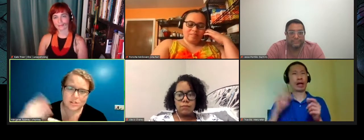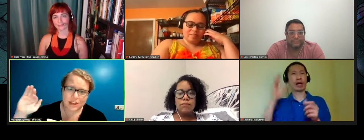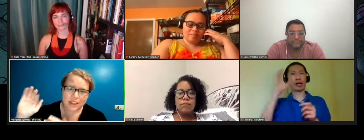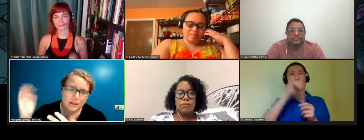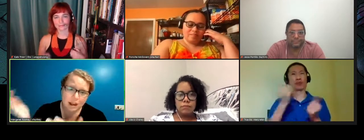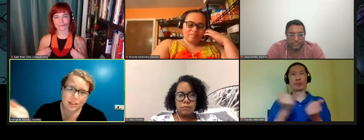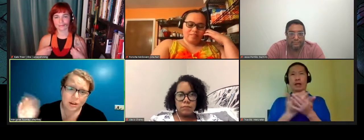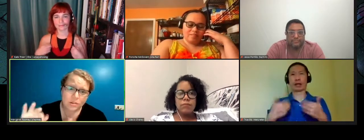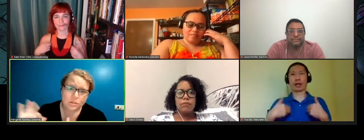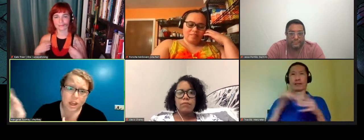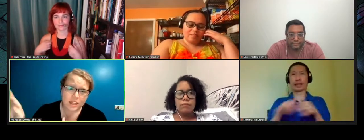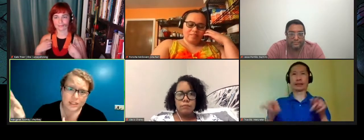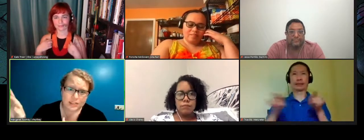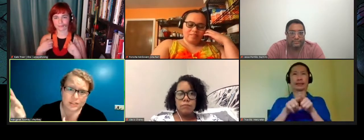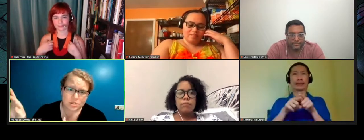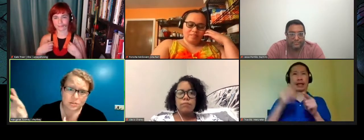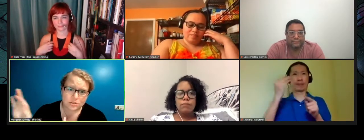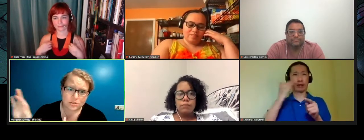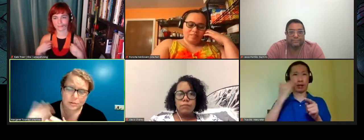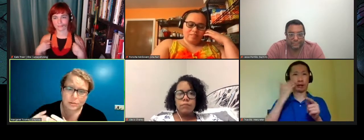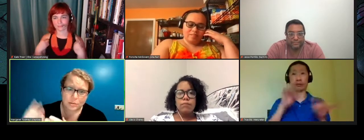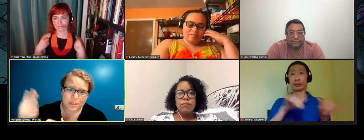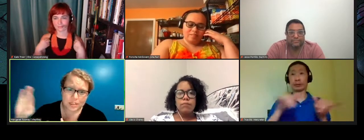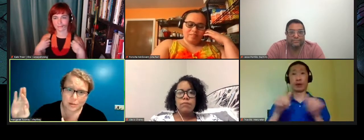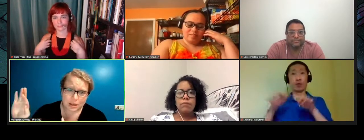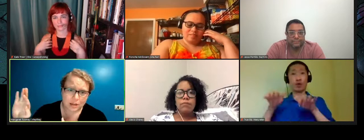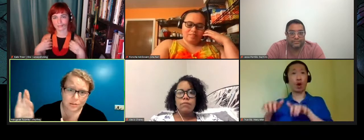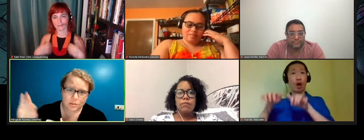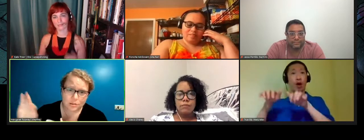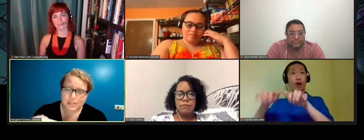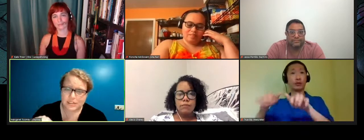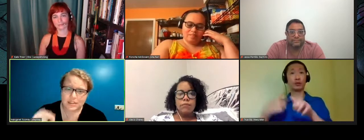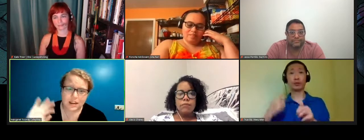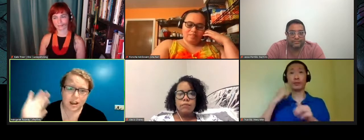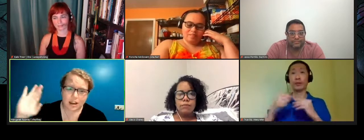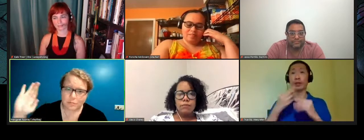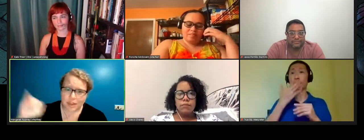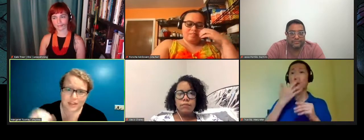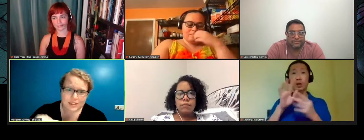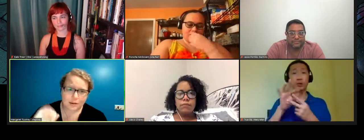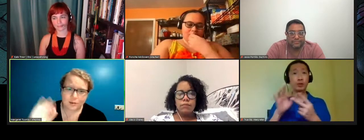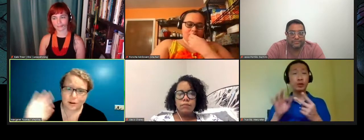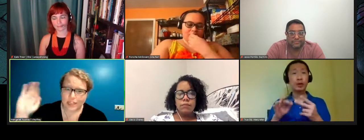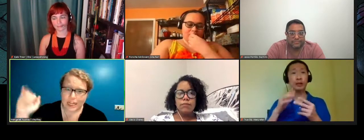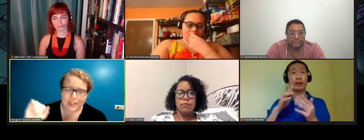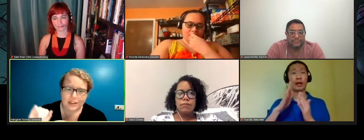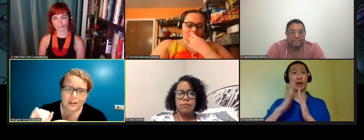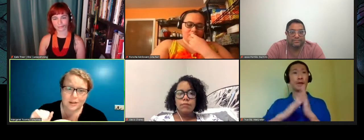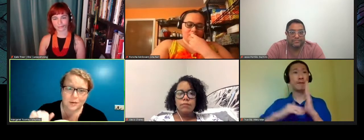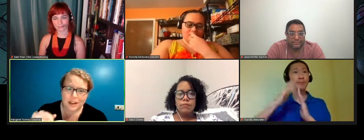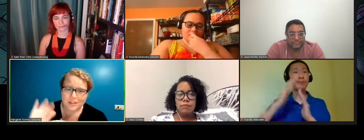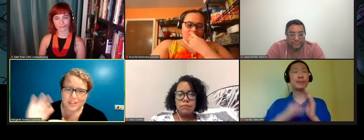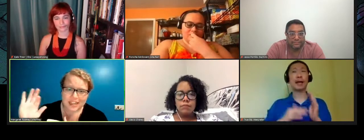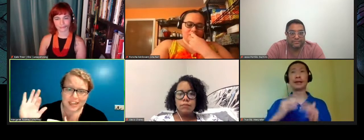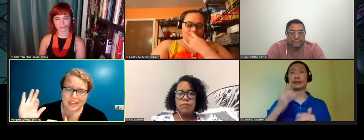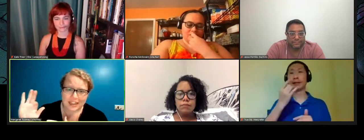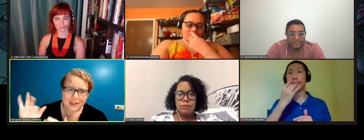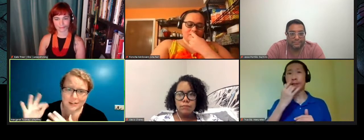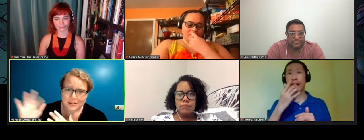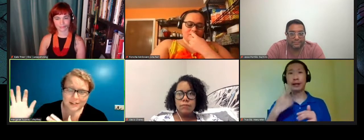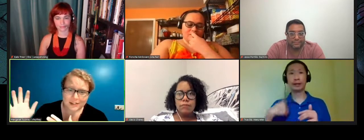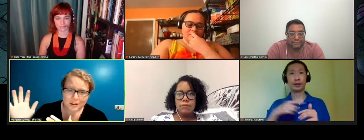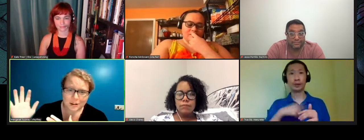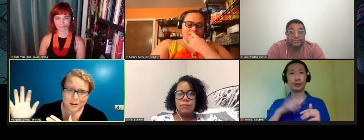just and that goes for the audience too. Like, when we're thinking about color choices of paint, of our lighting, we have to say,